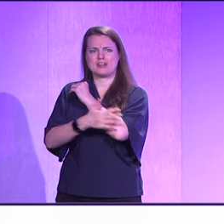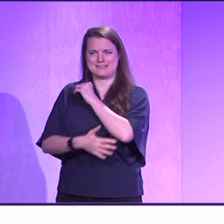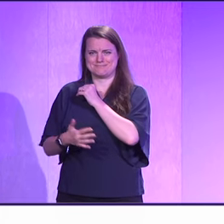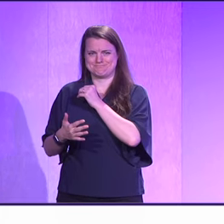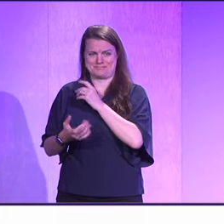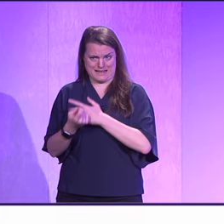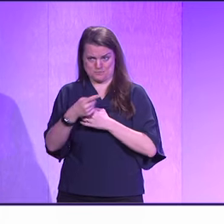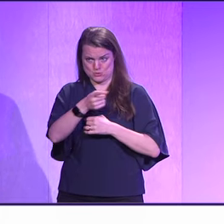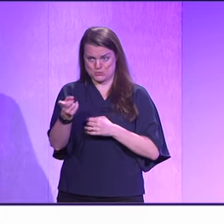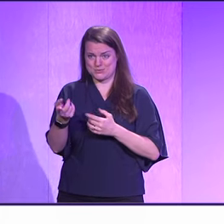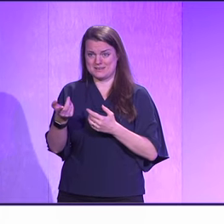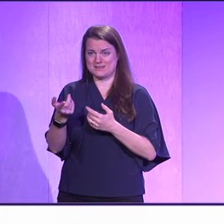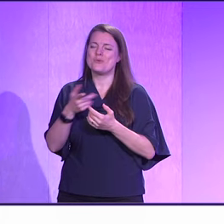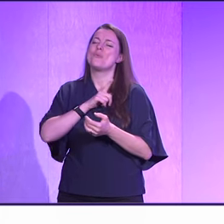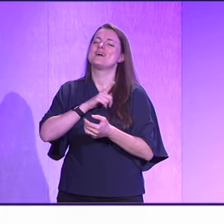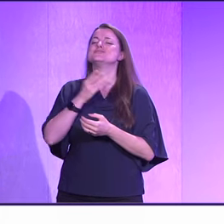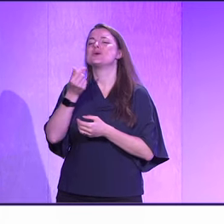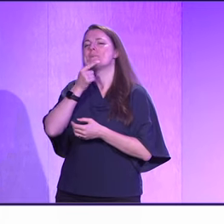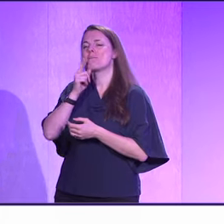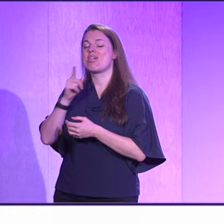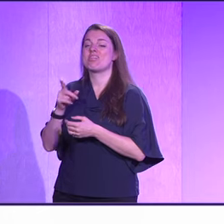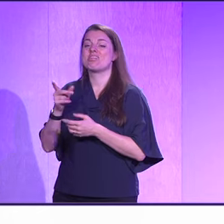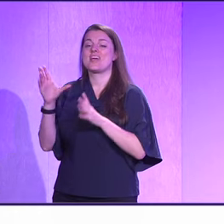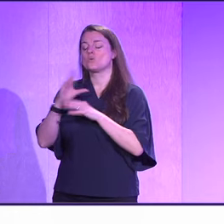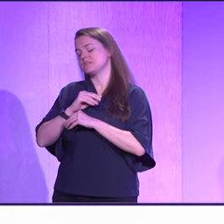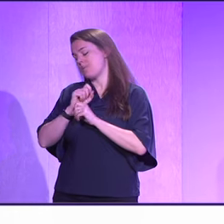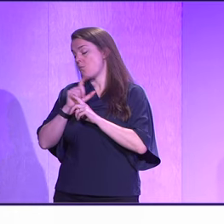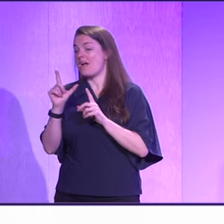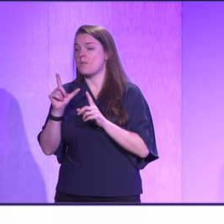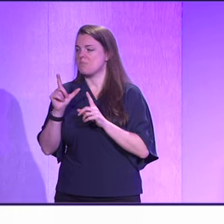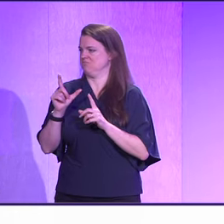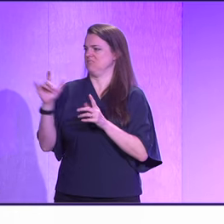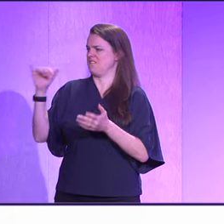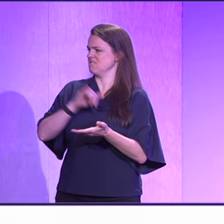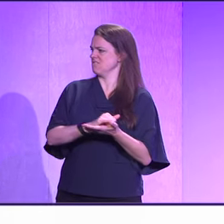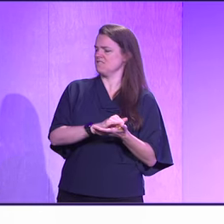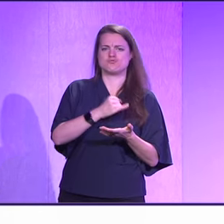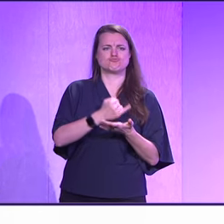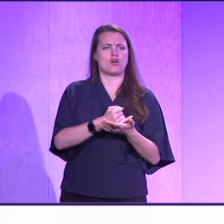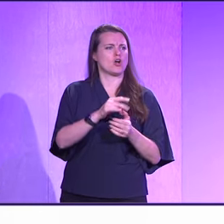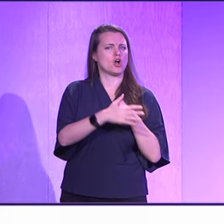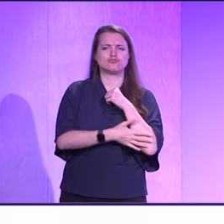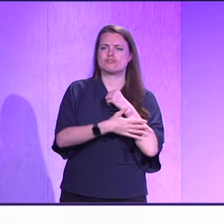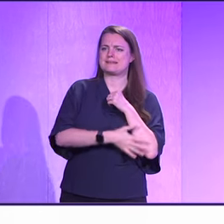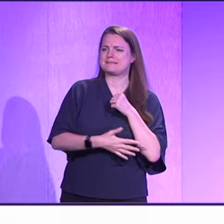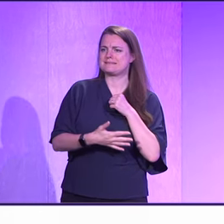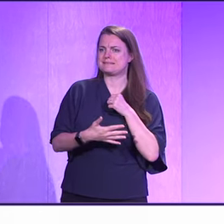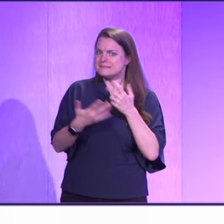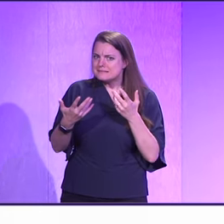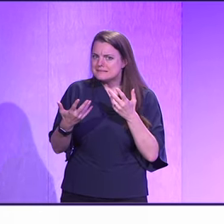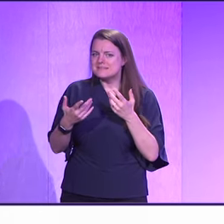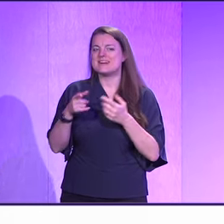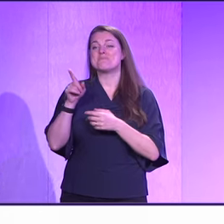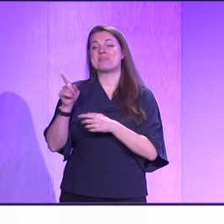out, and suddenly they couldn't get their flight home, and you've got to have an HR system that deals with that. But actually, that particular